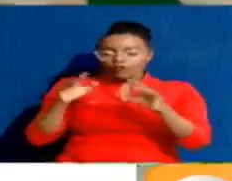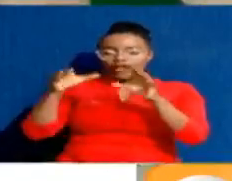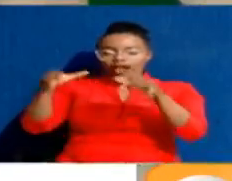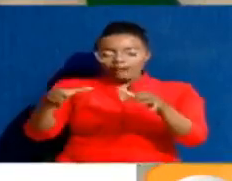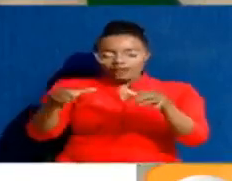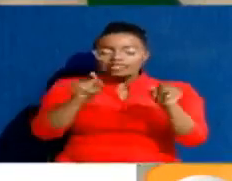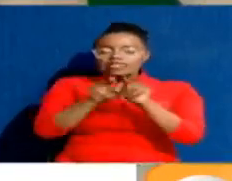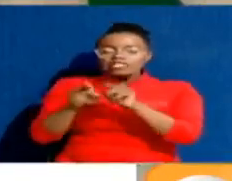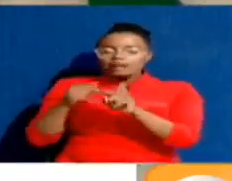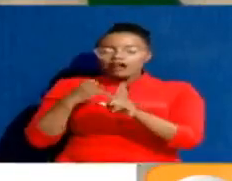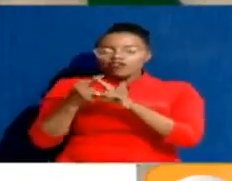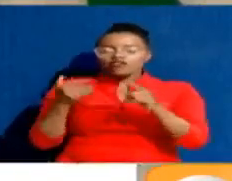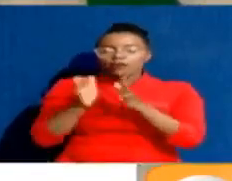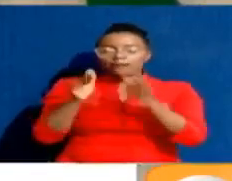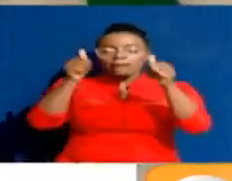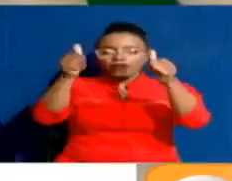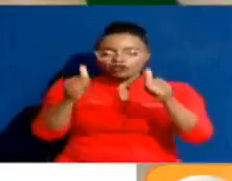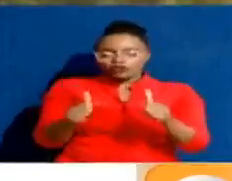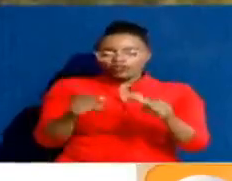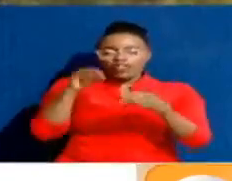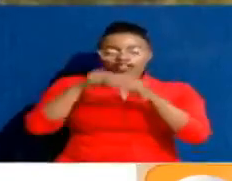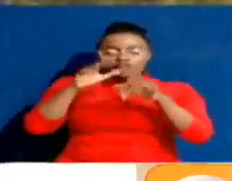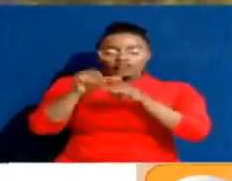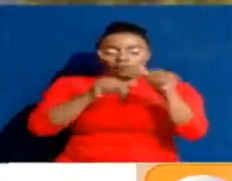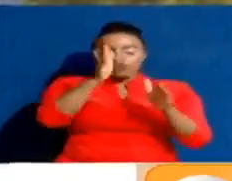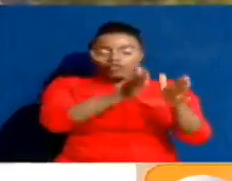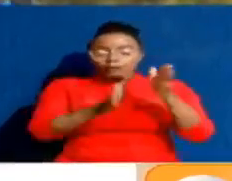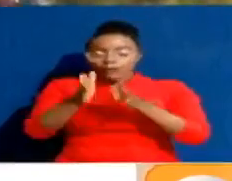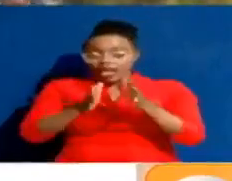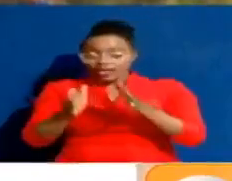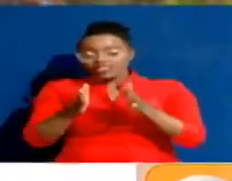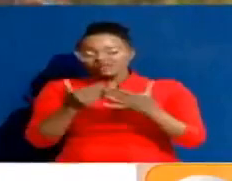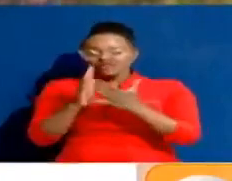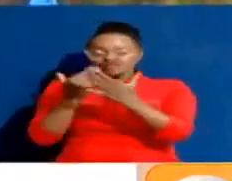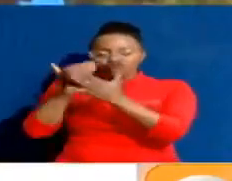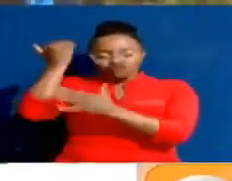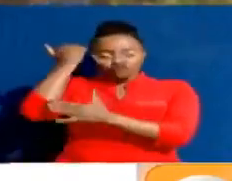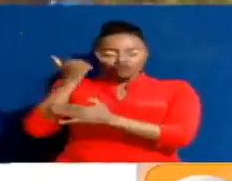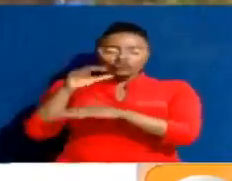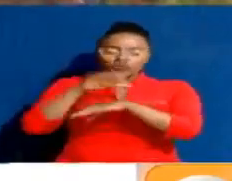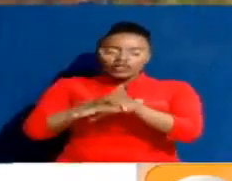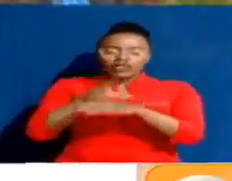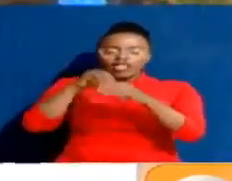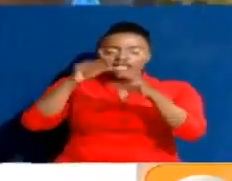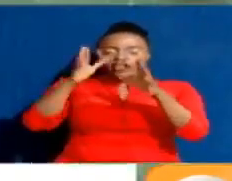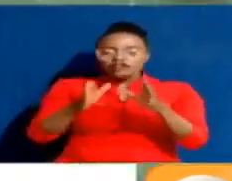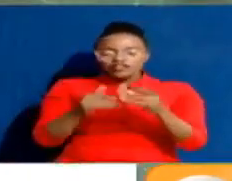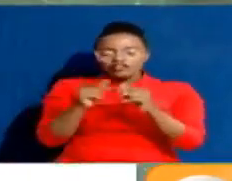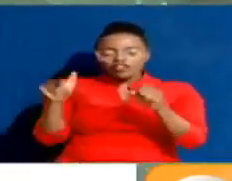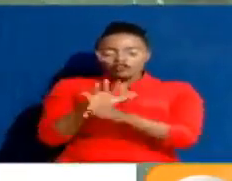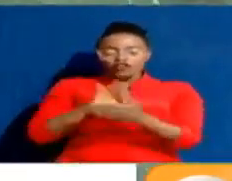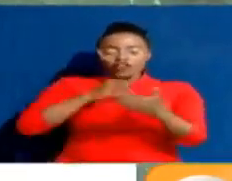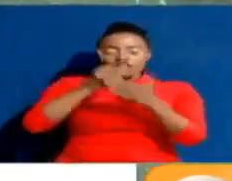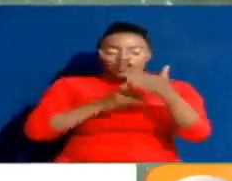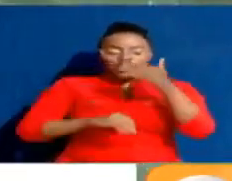company. According to a public notice notifying the investors of the planned suit, the legal proceedings will seek to recover investors' entire funds